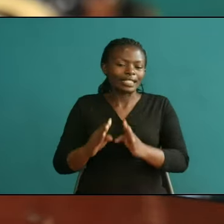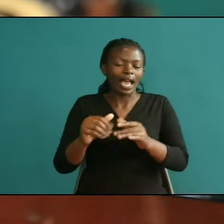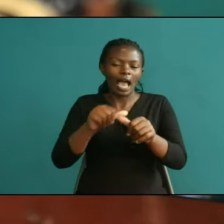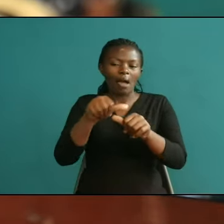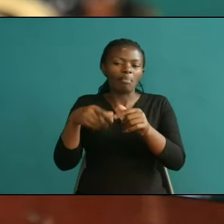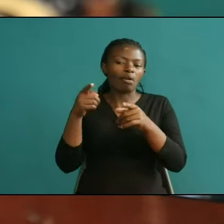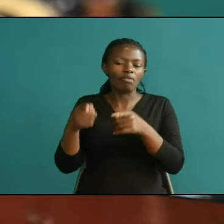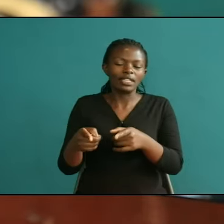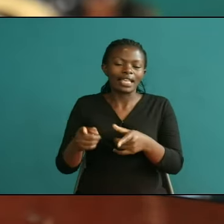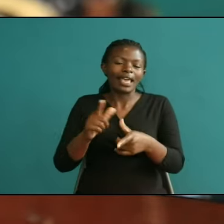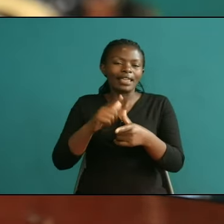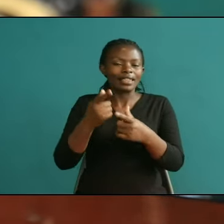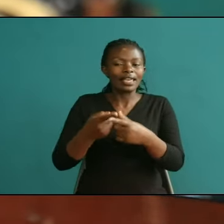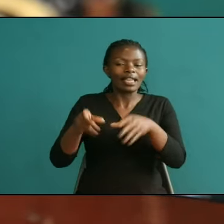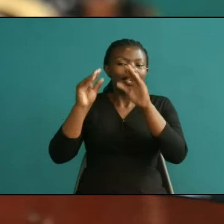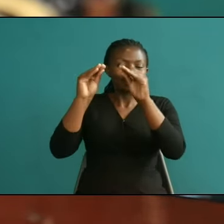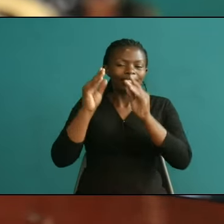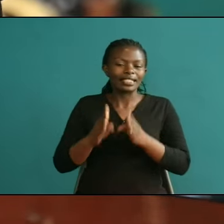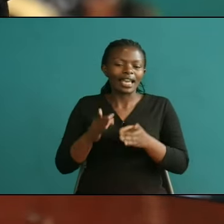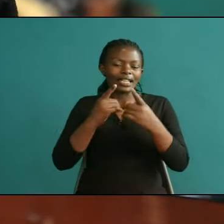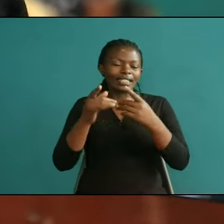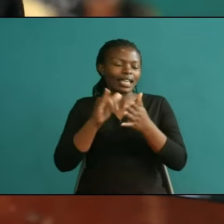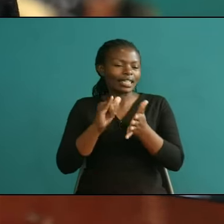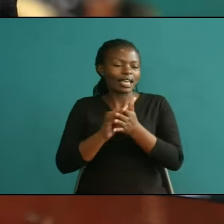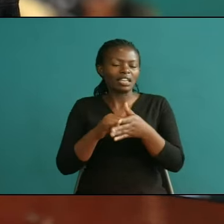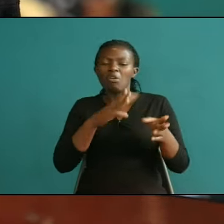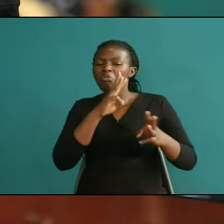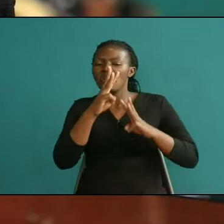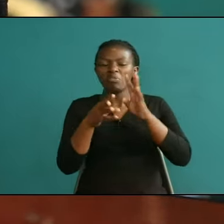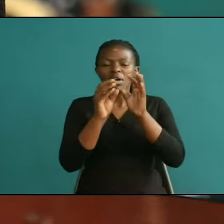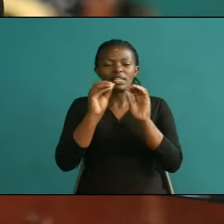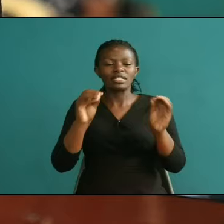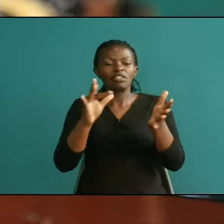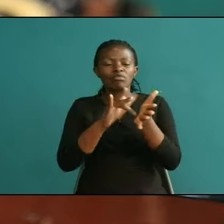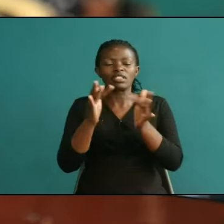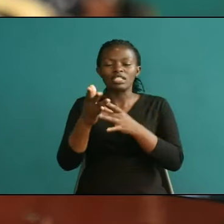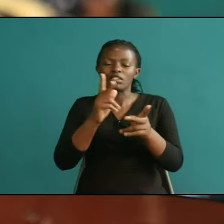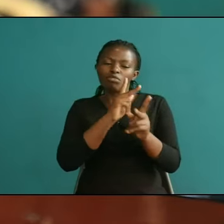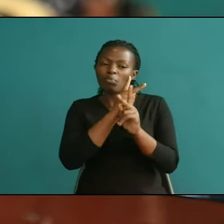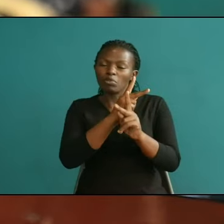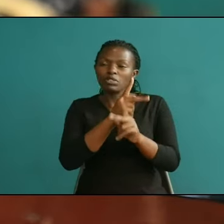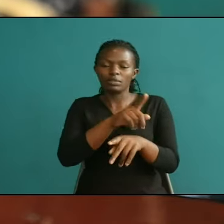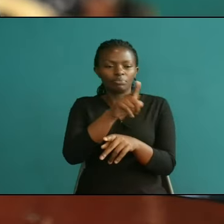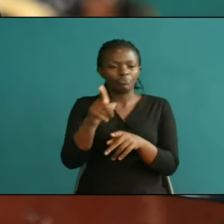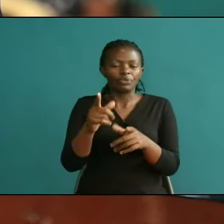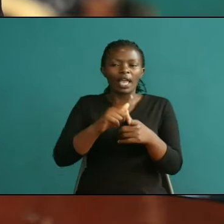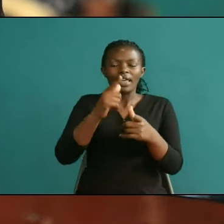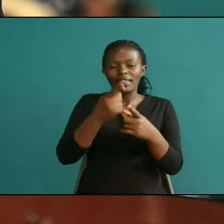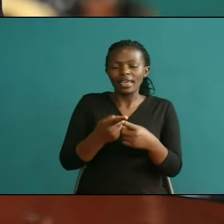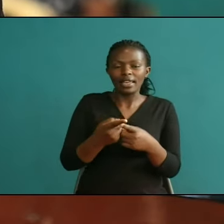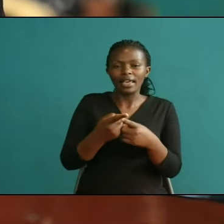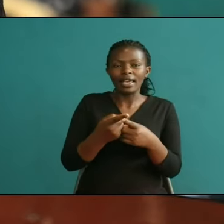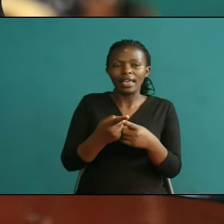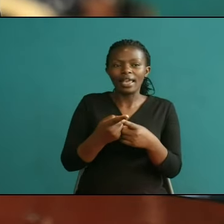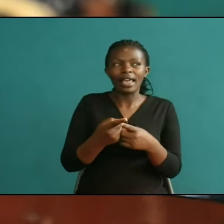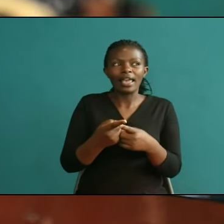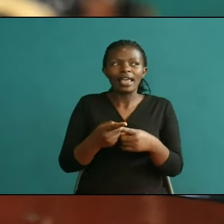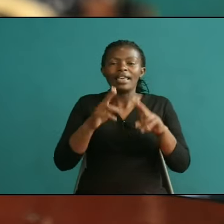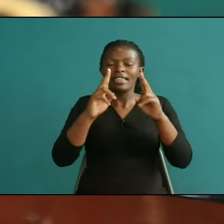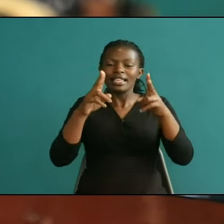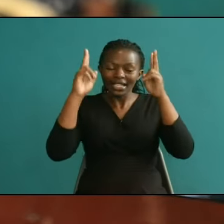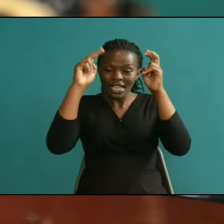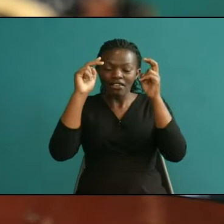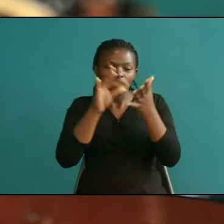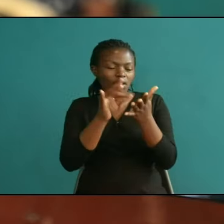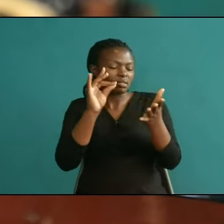afraid, that Jesus would protect her. These are evil spirits that were trying to haunt her at night and scare her away. But her